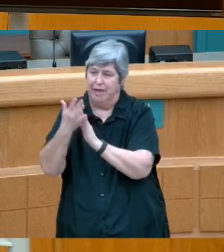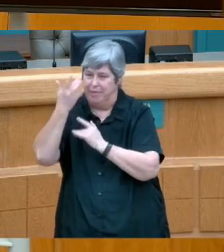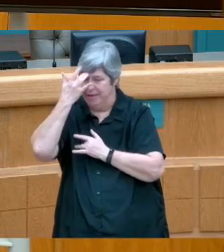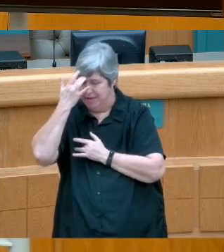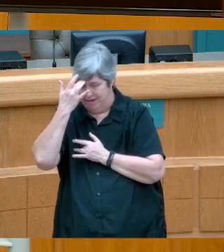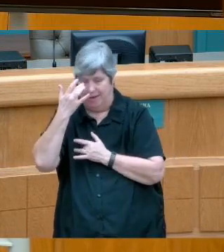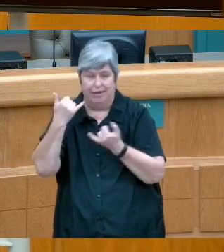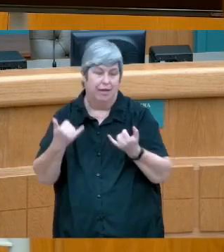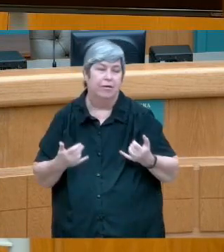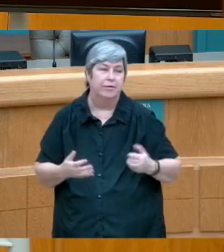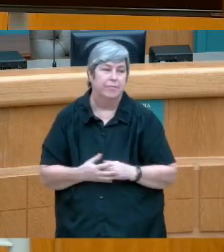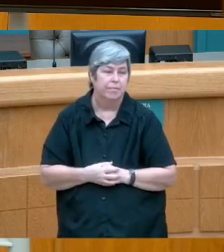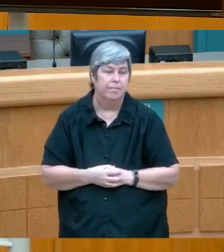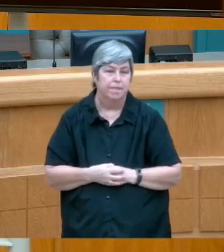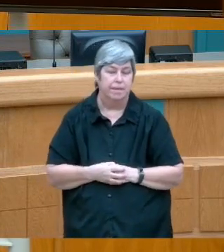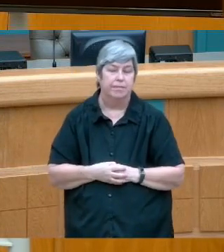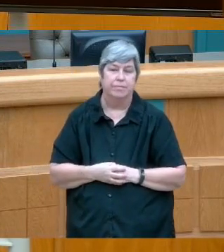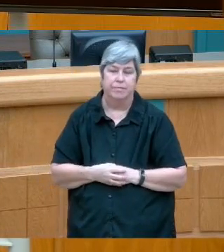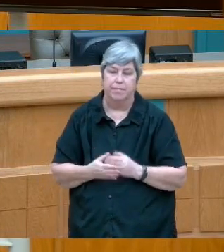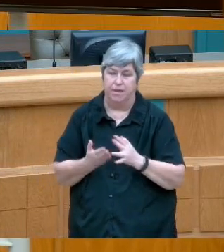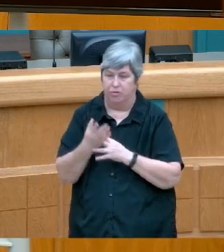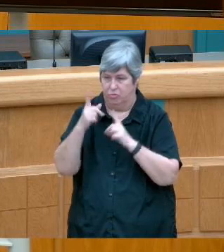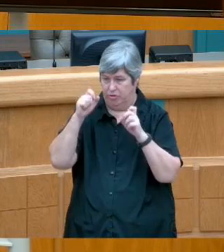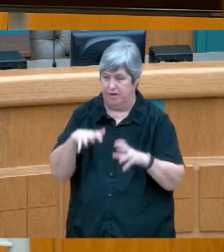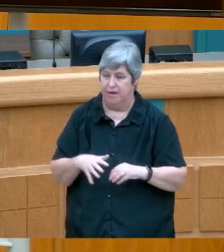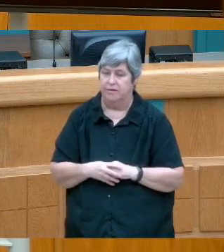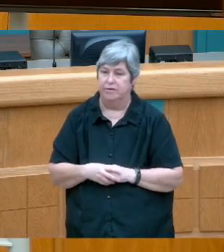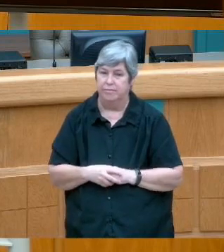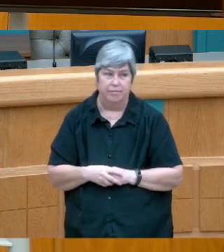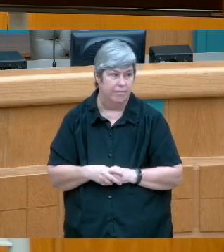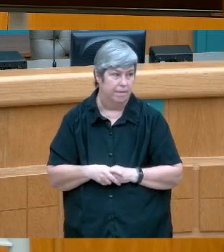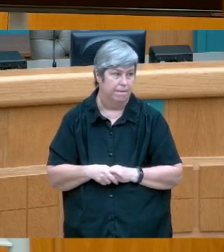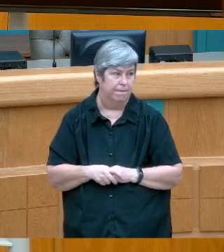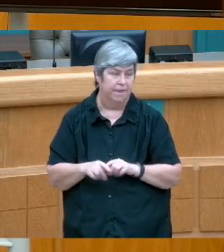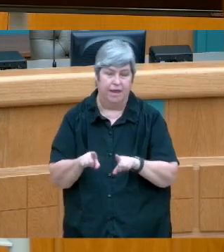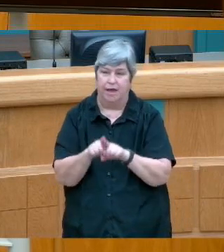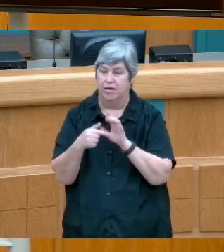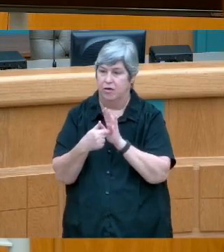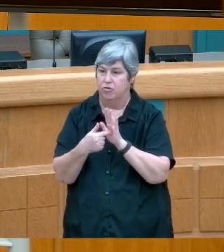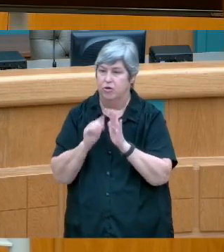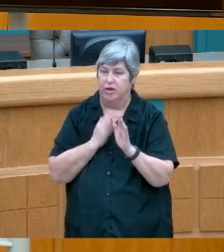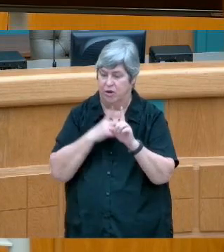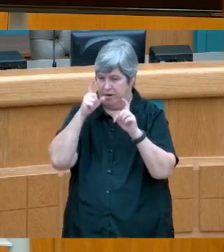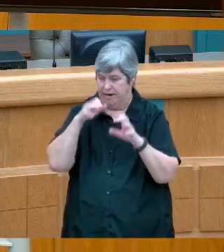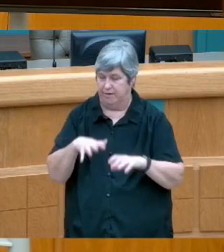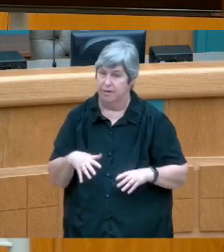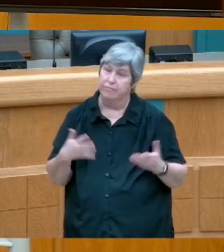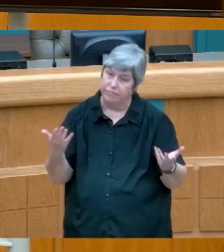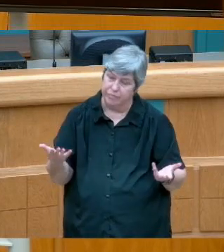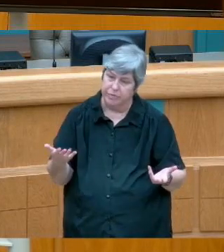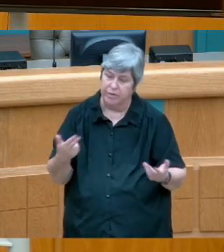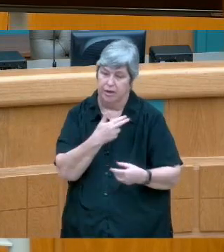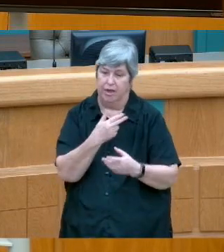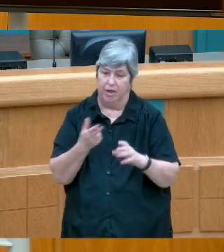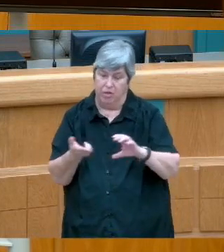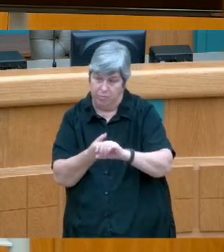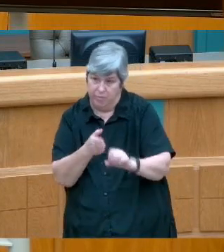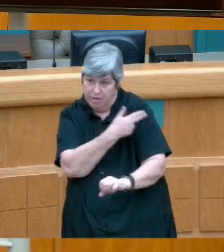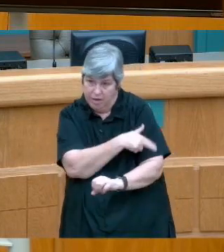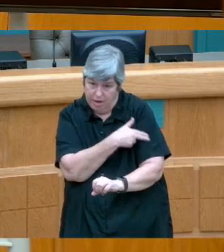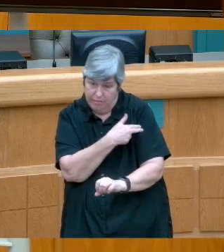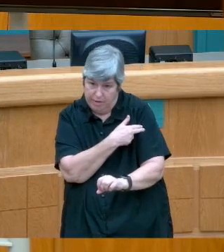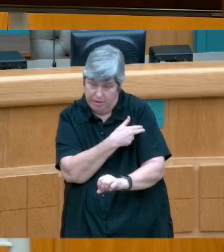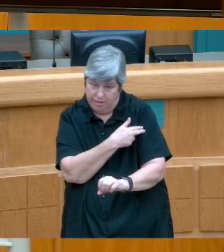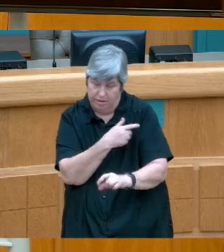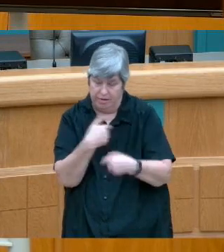in our community through our test, at least as indicated in our testing. So hospitalizations, since we've